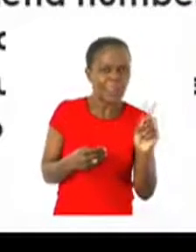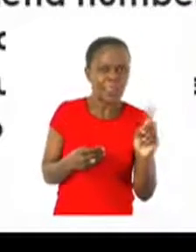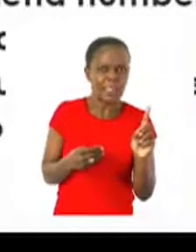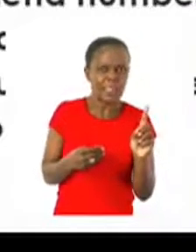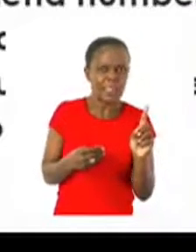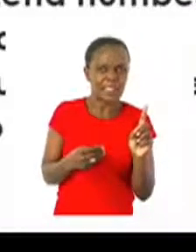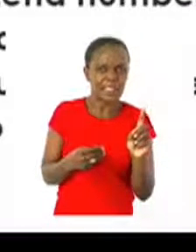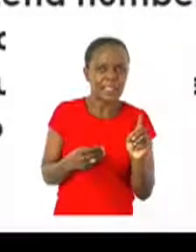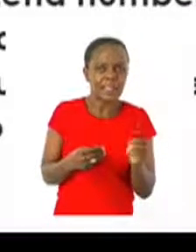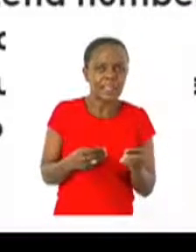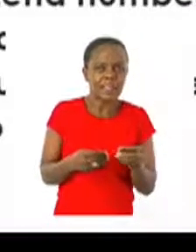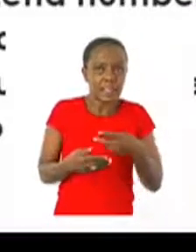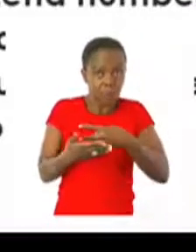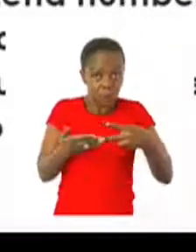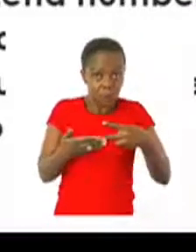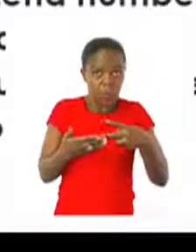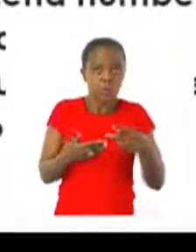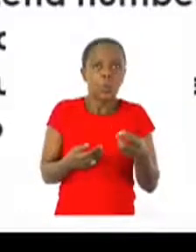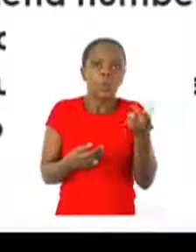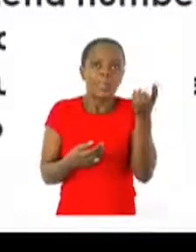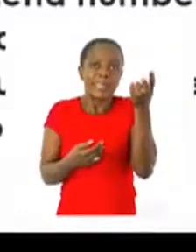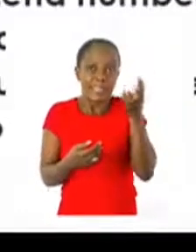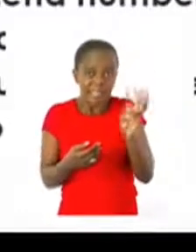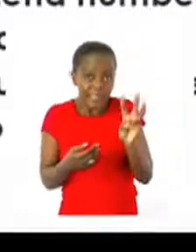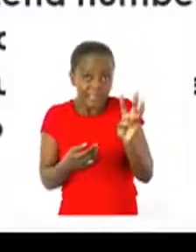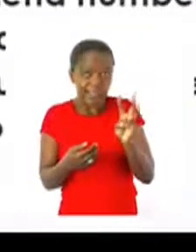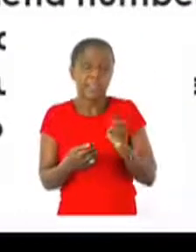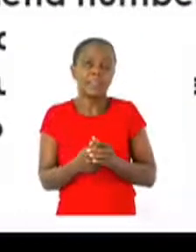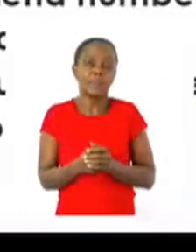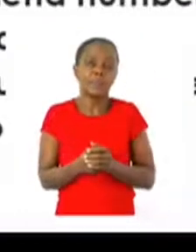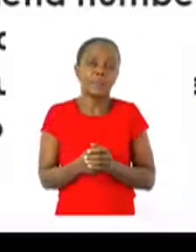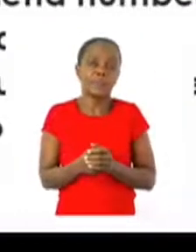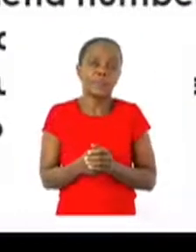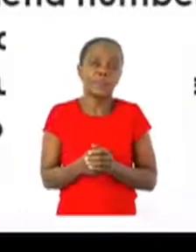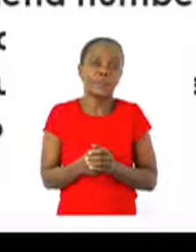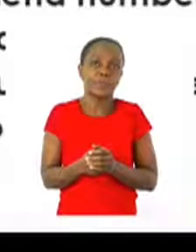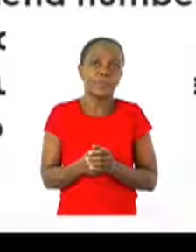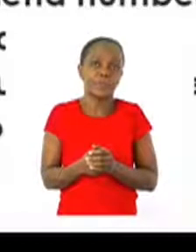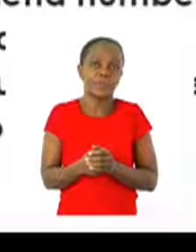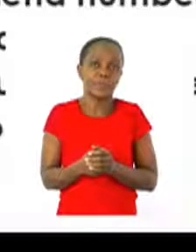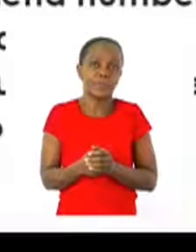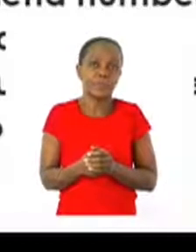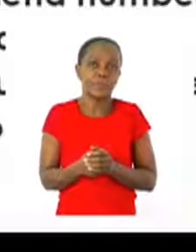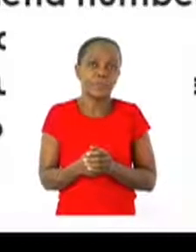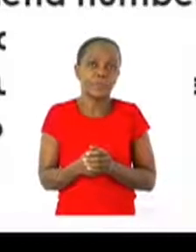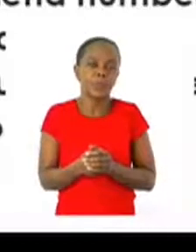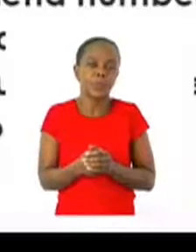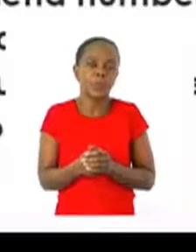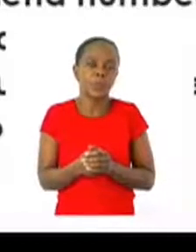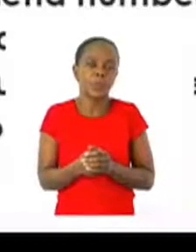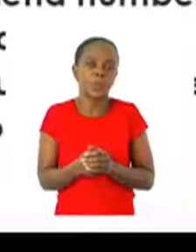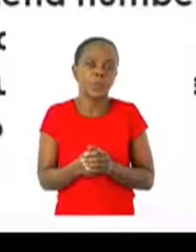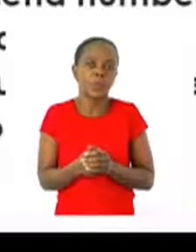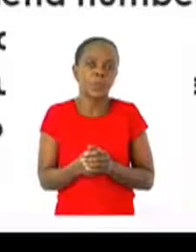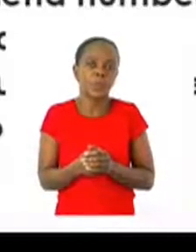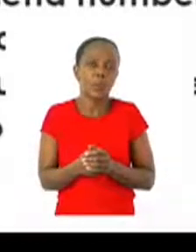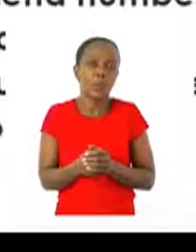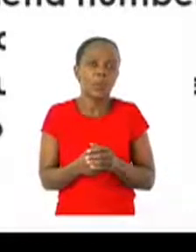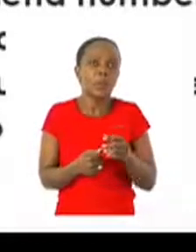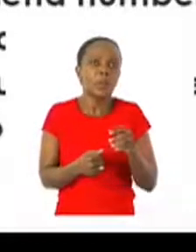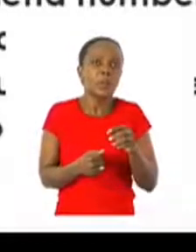gives us 6, so it's 3 plus 3, which will give us 6. And then for grade